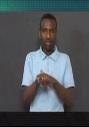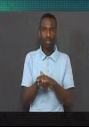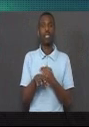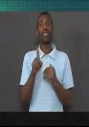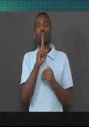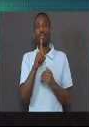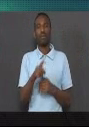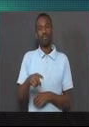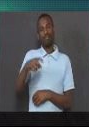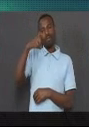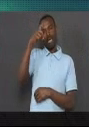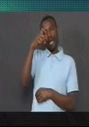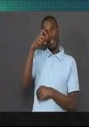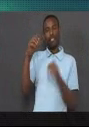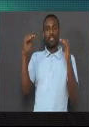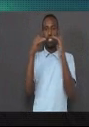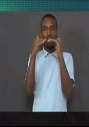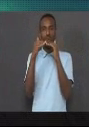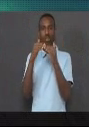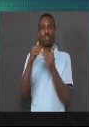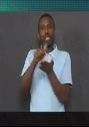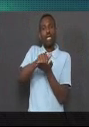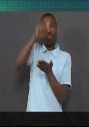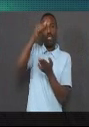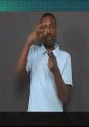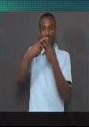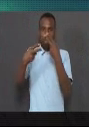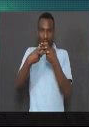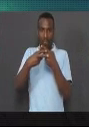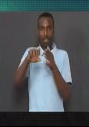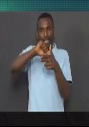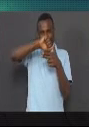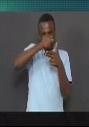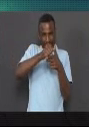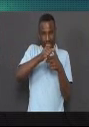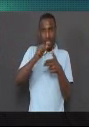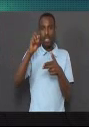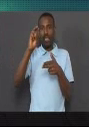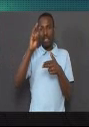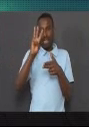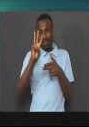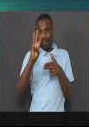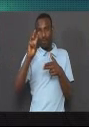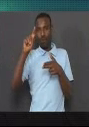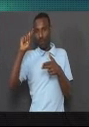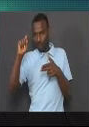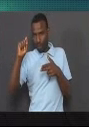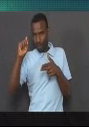is x equals amplitude times sine of angular